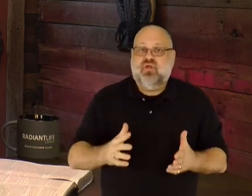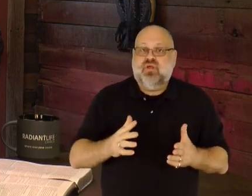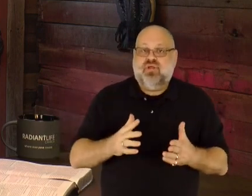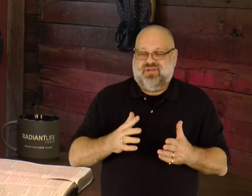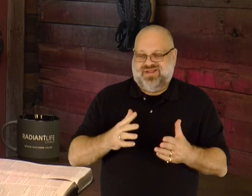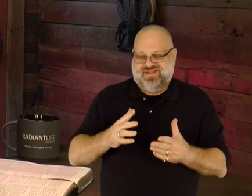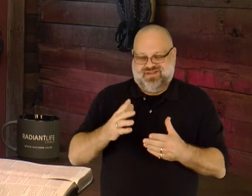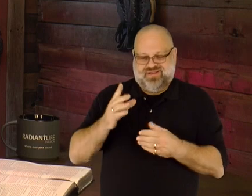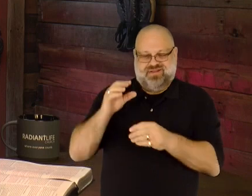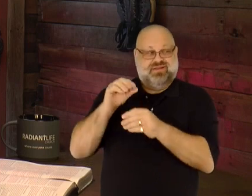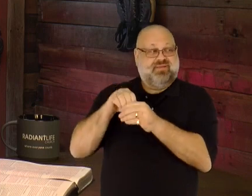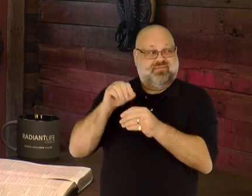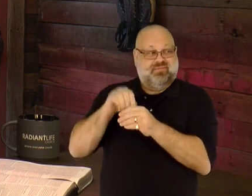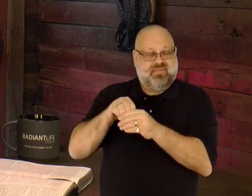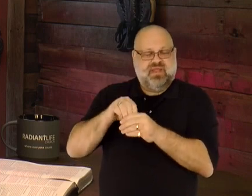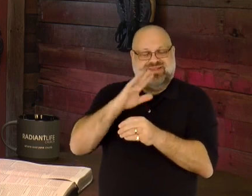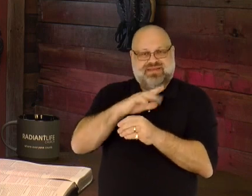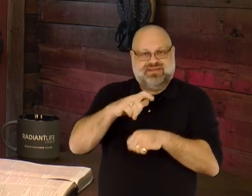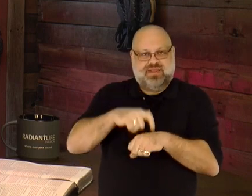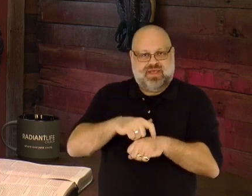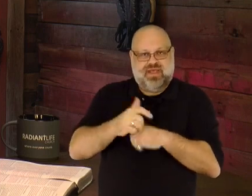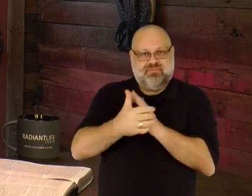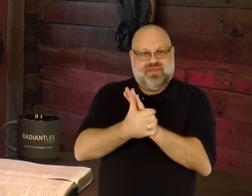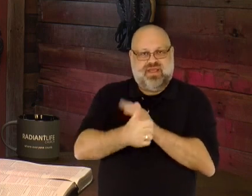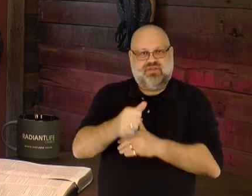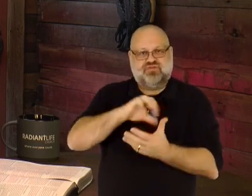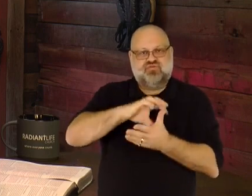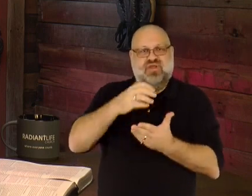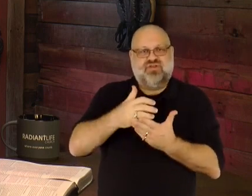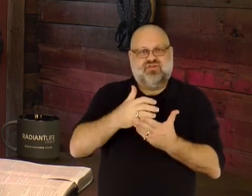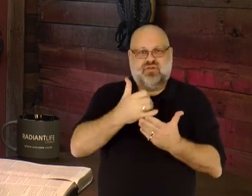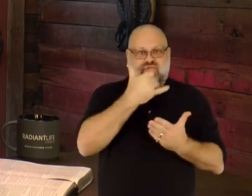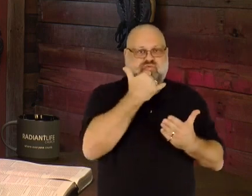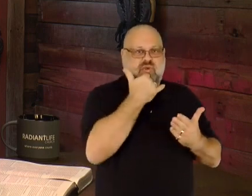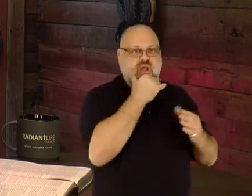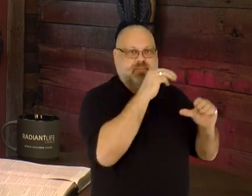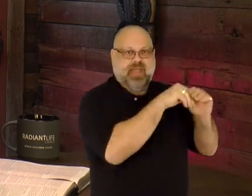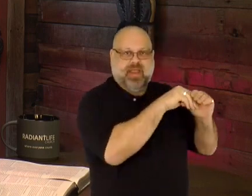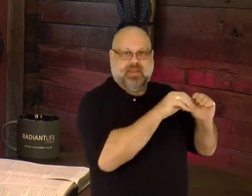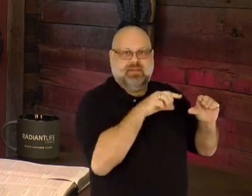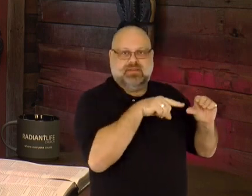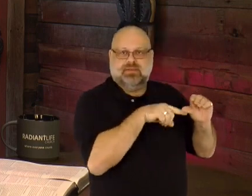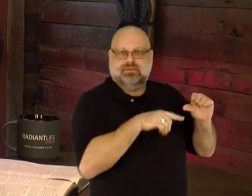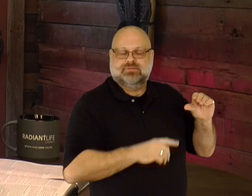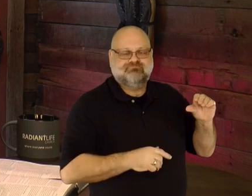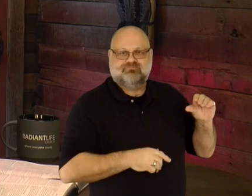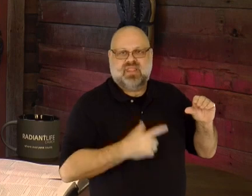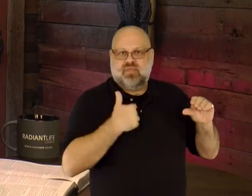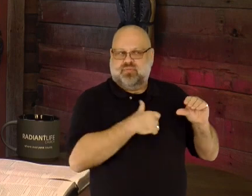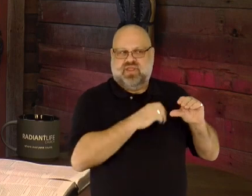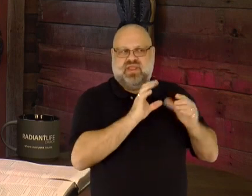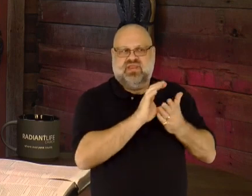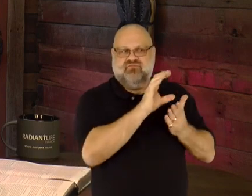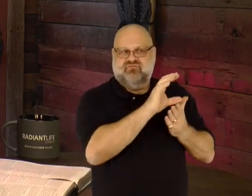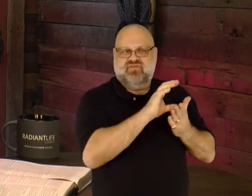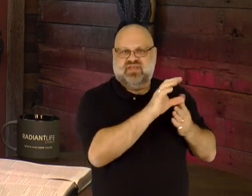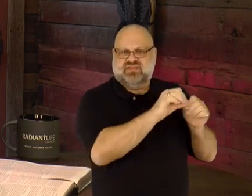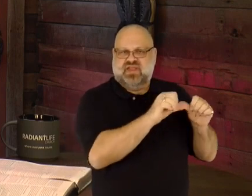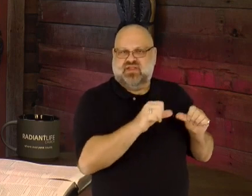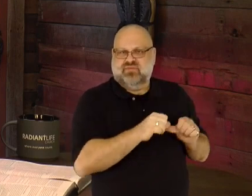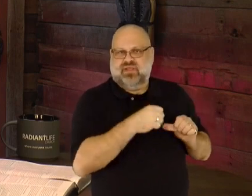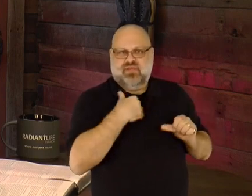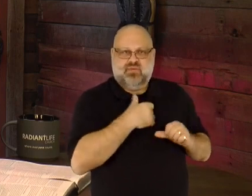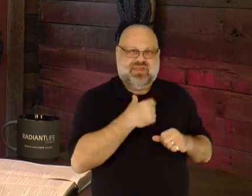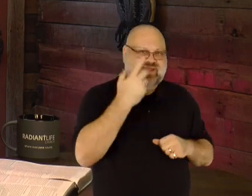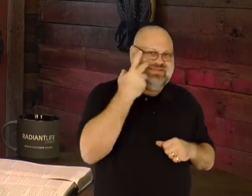depositing his time, talent, and treasure in the wrong bank. When we only invest in areas we can